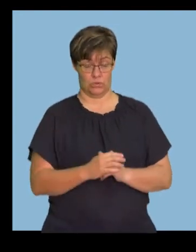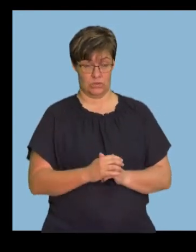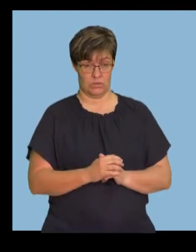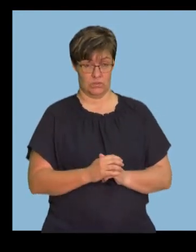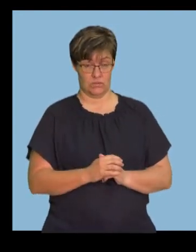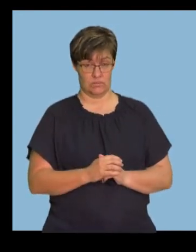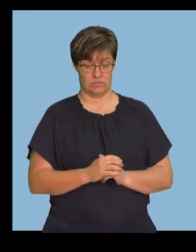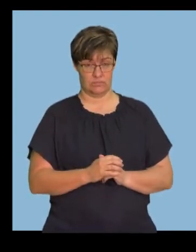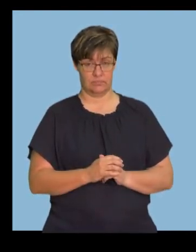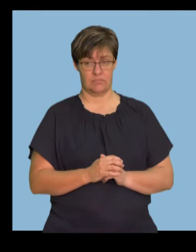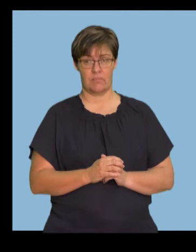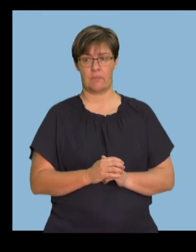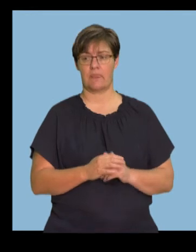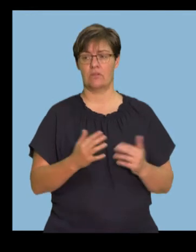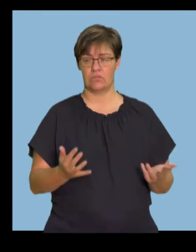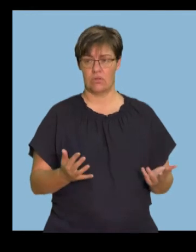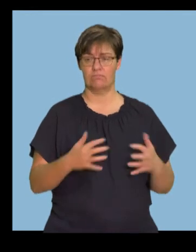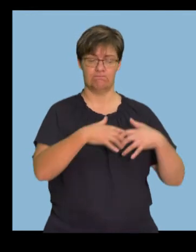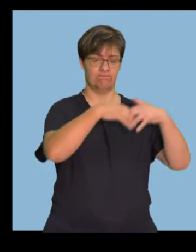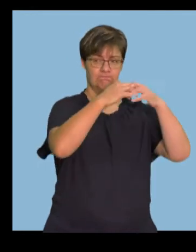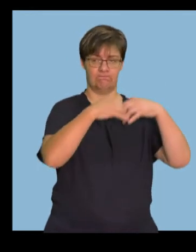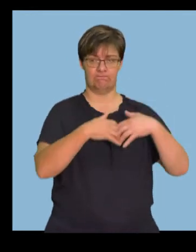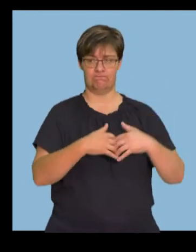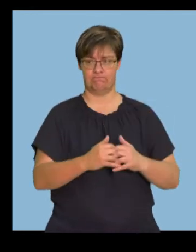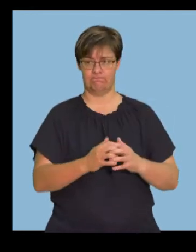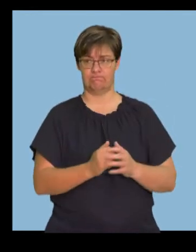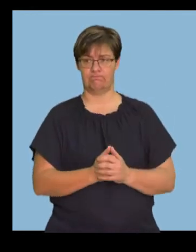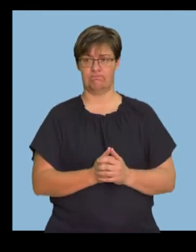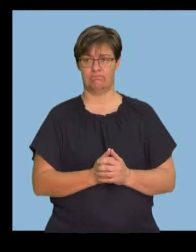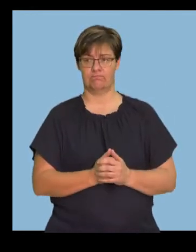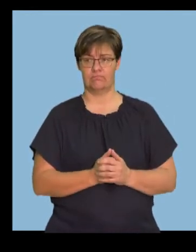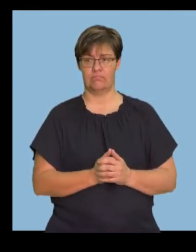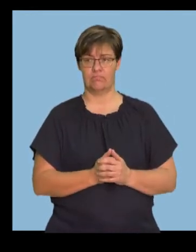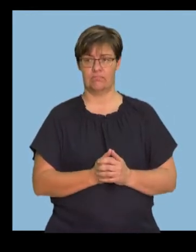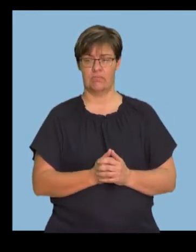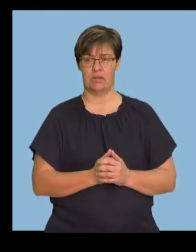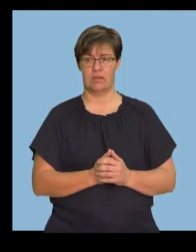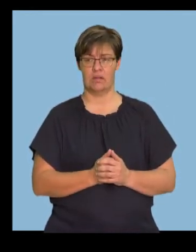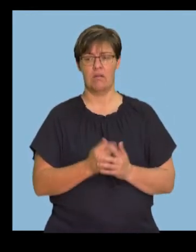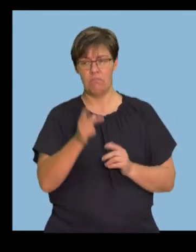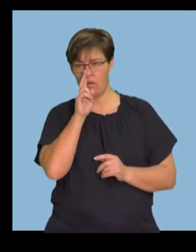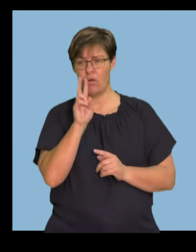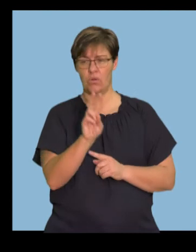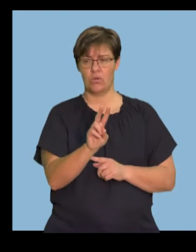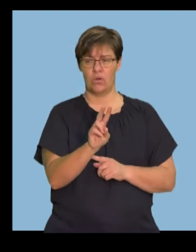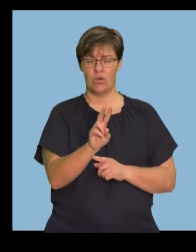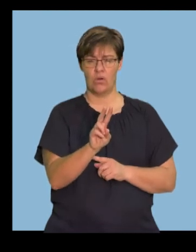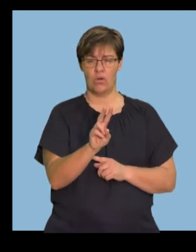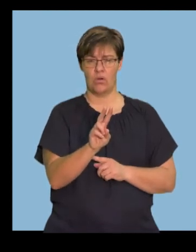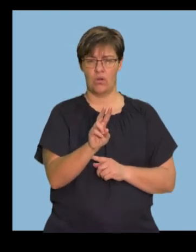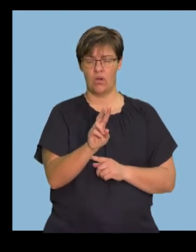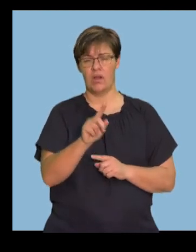still saying the same thing, right? So we'll set up a circuit of this form, okay, and look at the